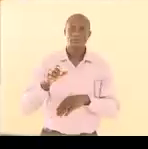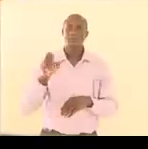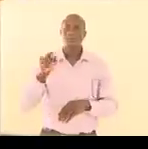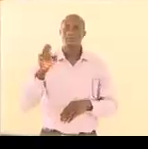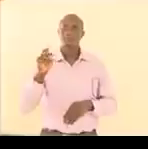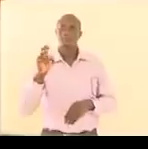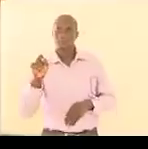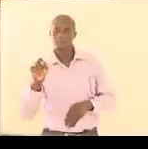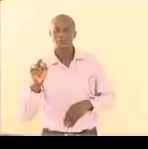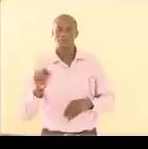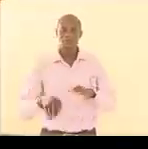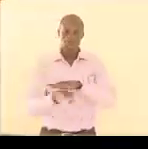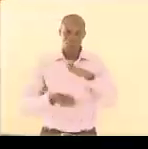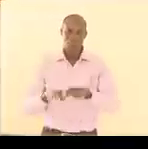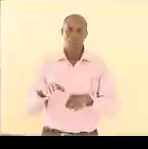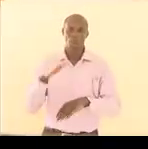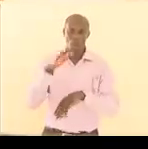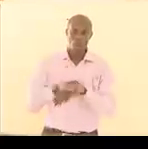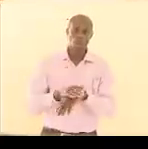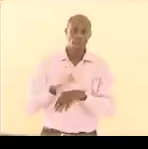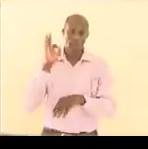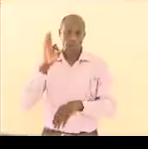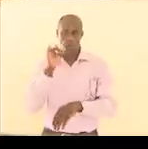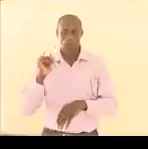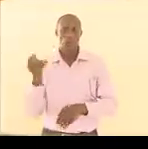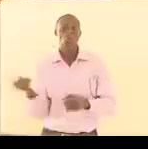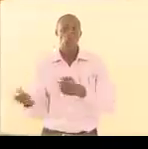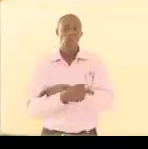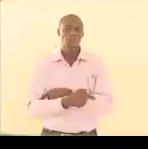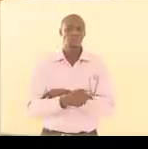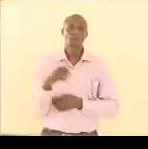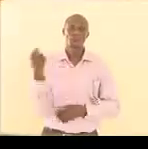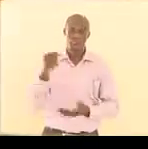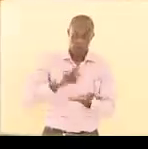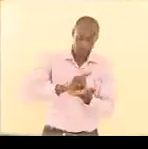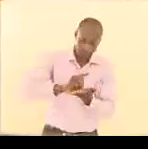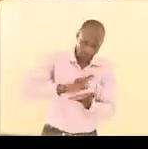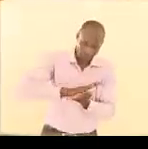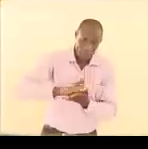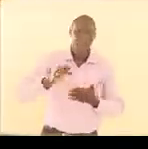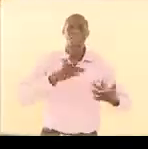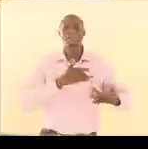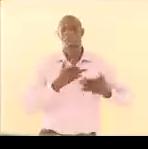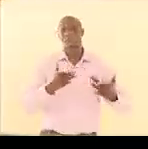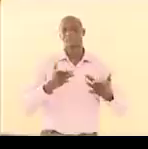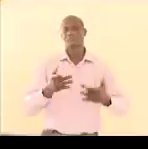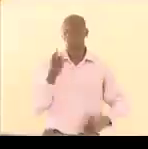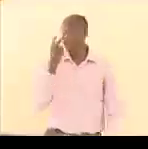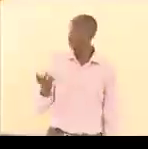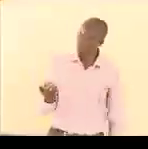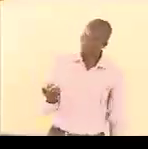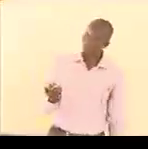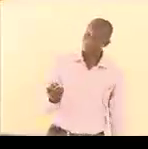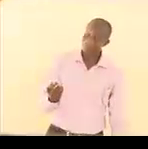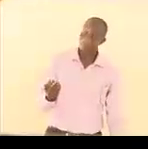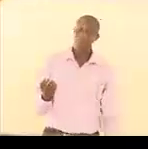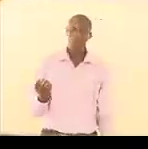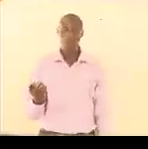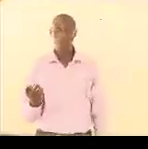text based on the reflections of the day, the feast of the day, the divine mercy that we are. You